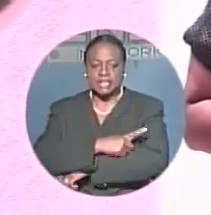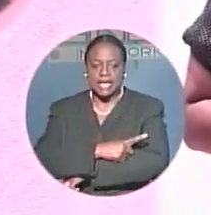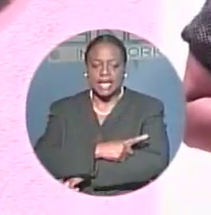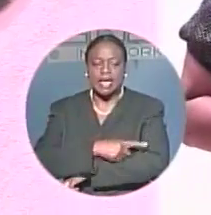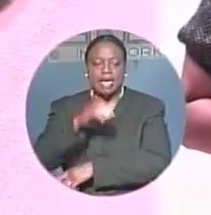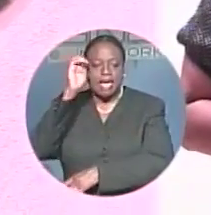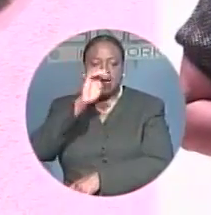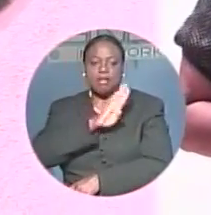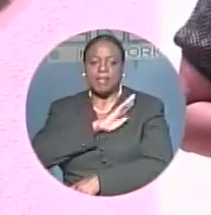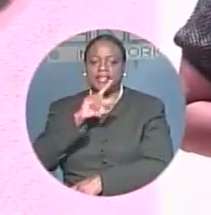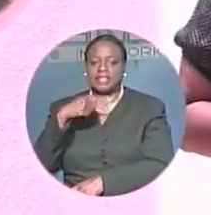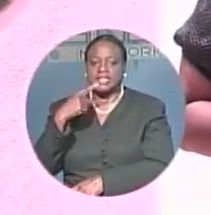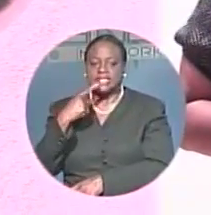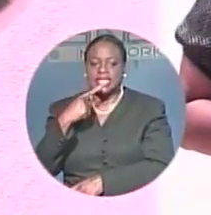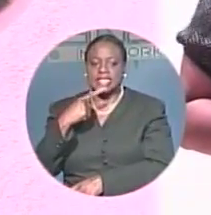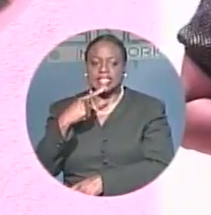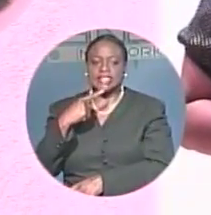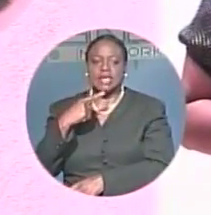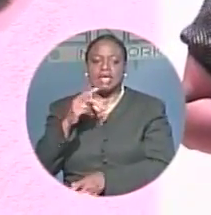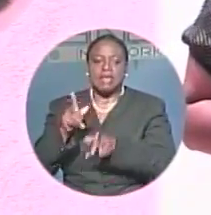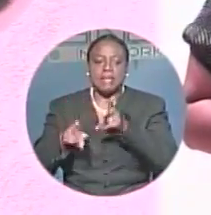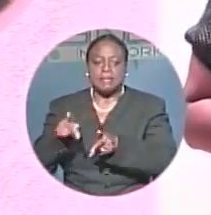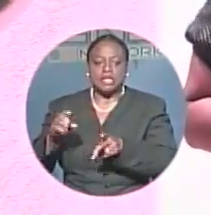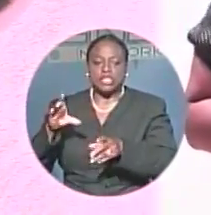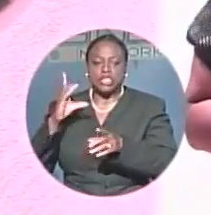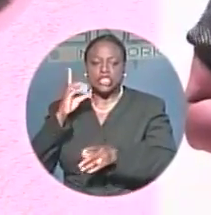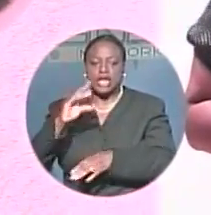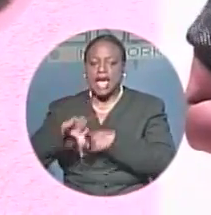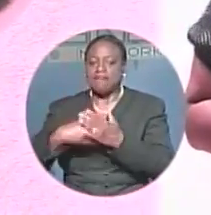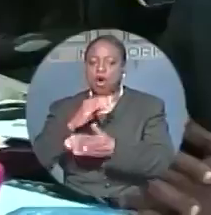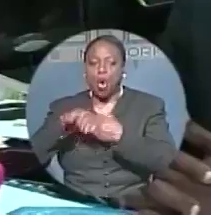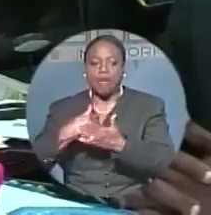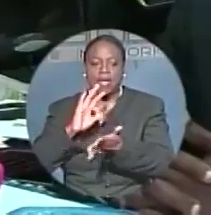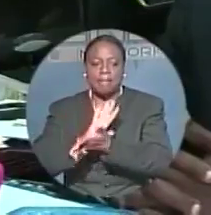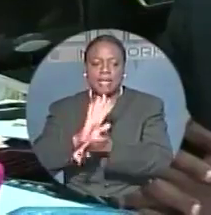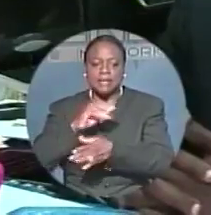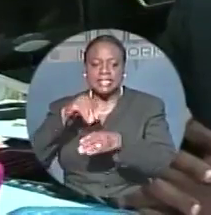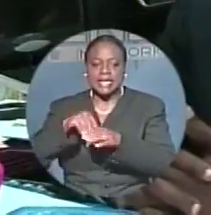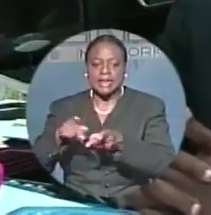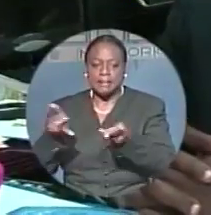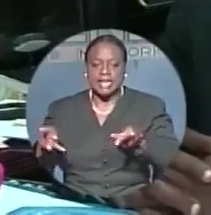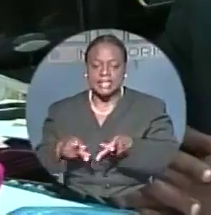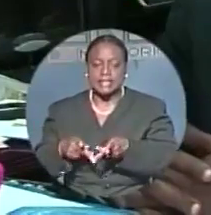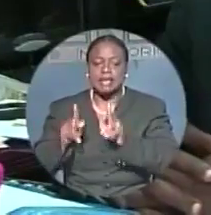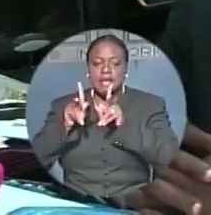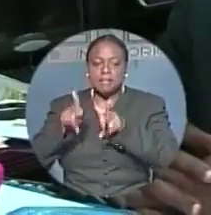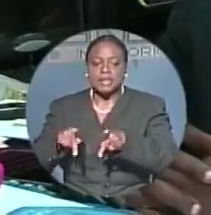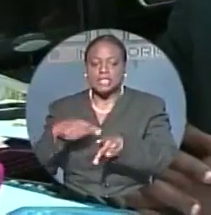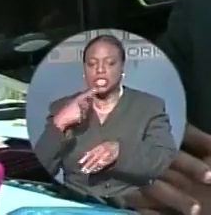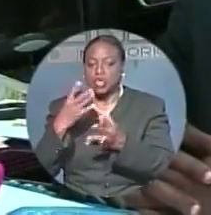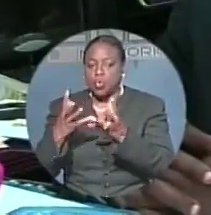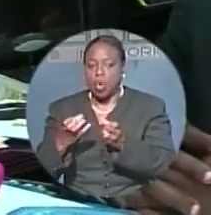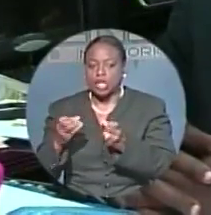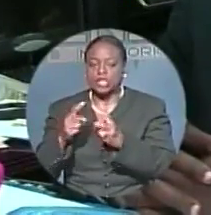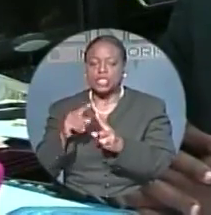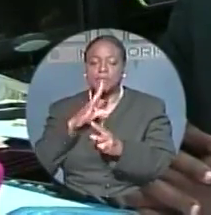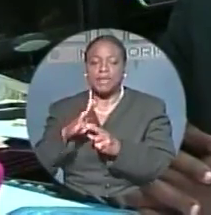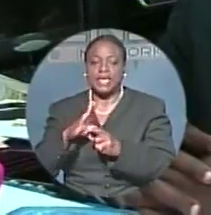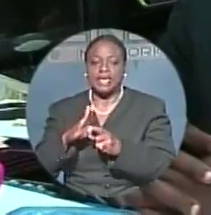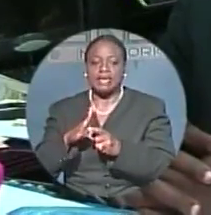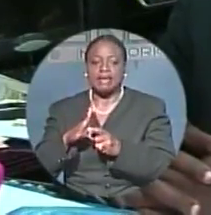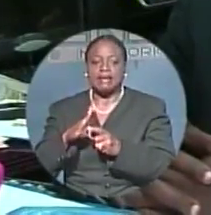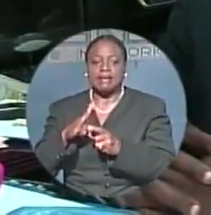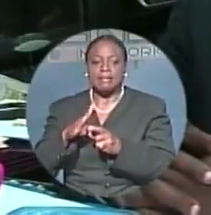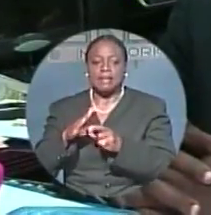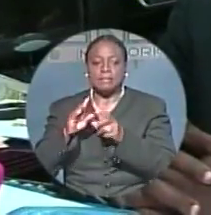Bethel says candidates should have all their documents in place. Persons who are intending to be candidates should, at